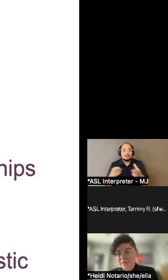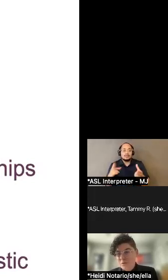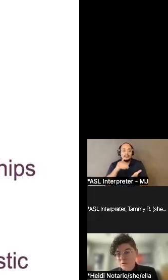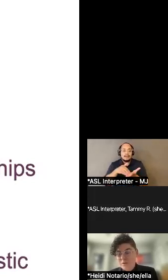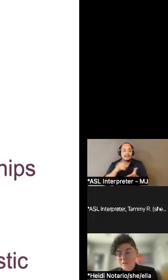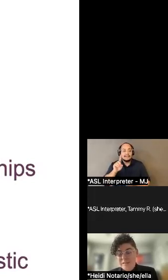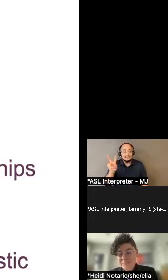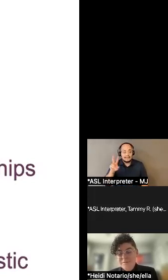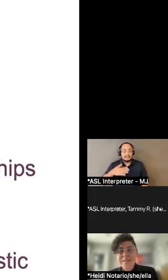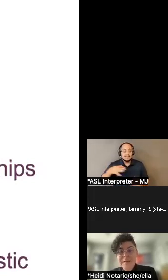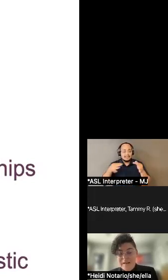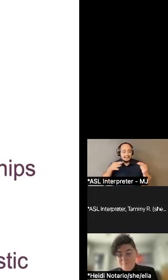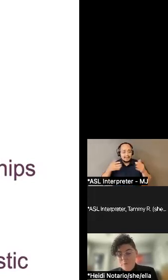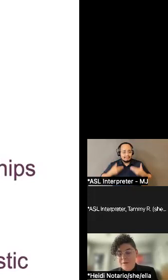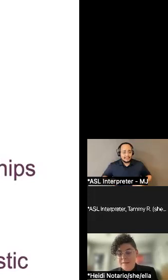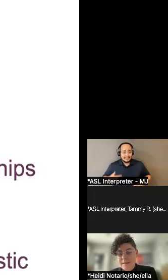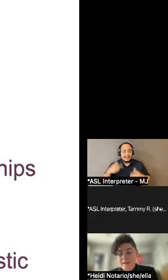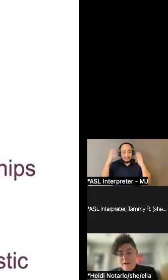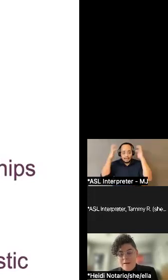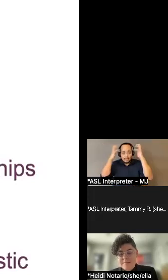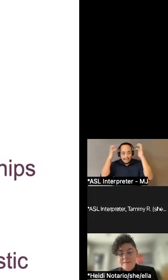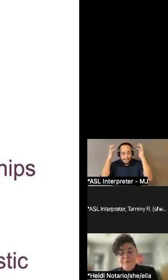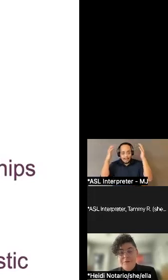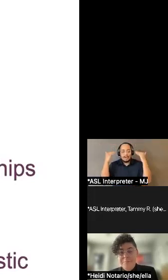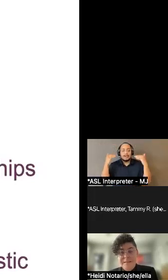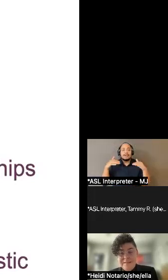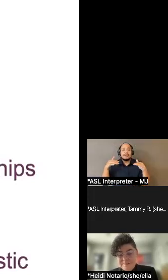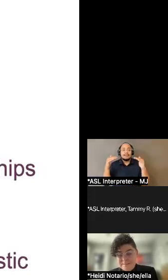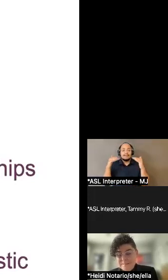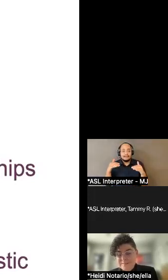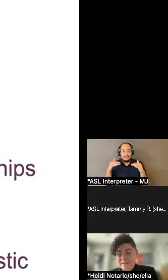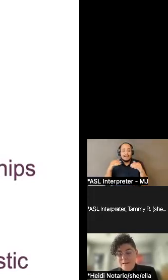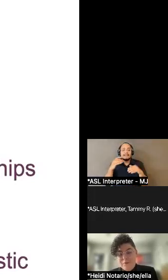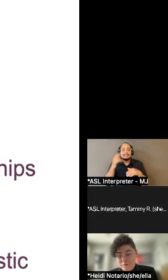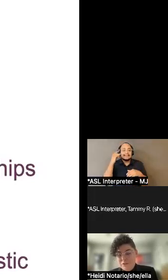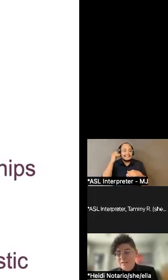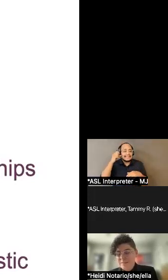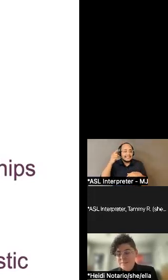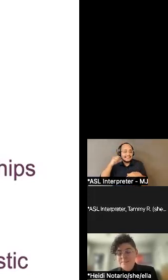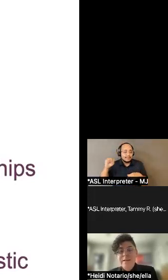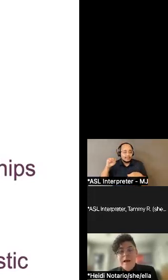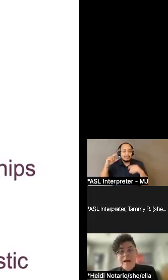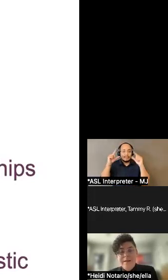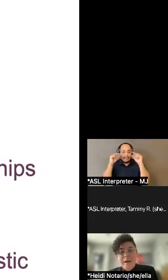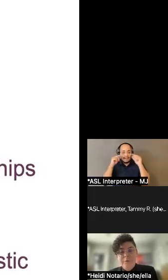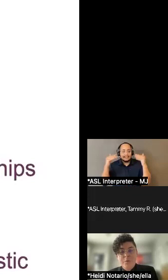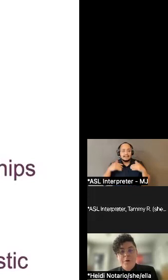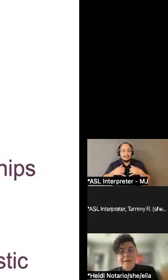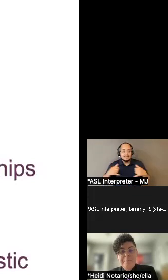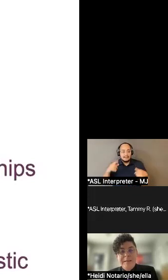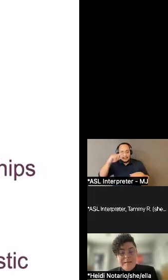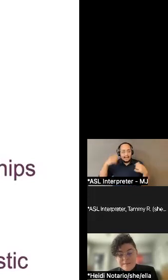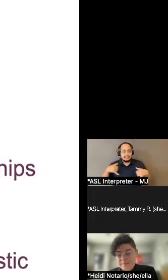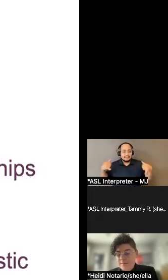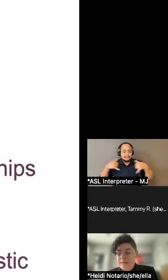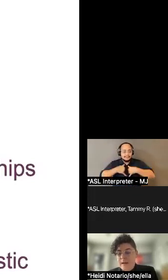and very short on the left. I'm wearing silver rimmed glasses, roundish glasses. And I'm also wearing